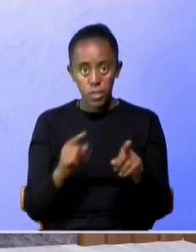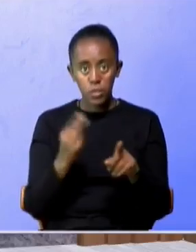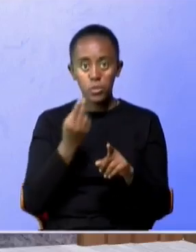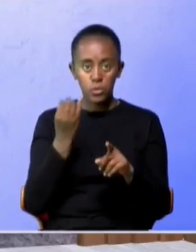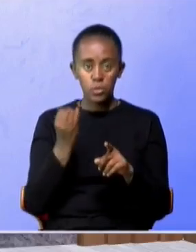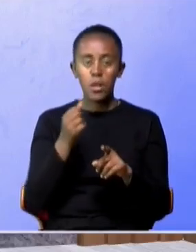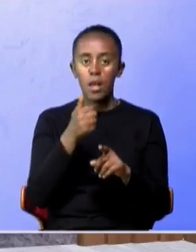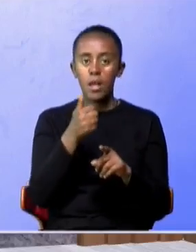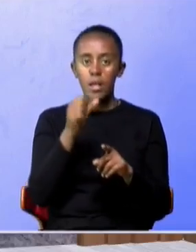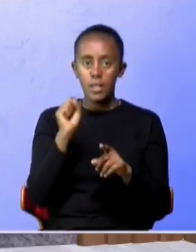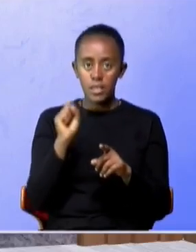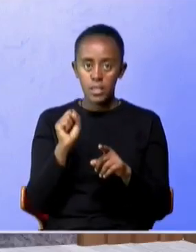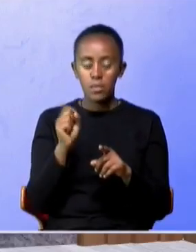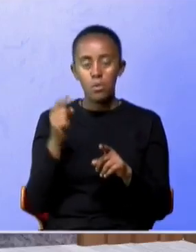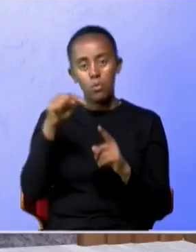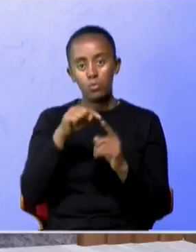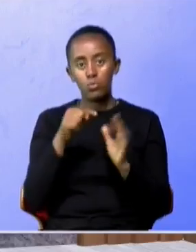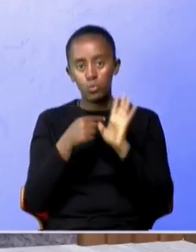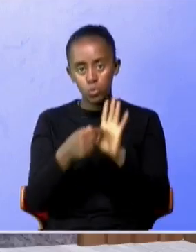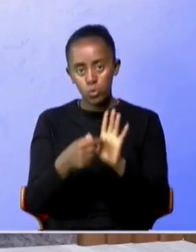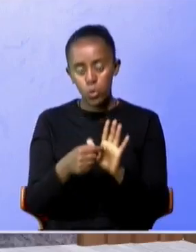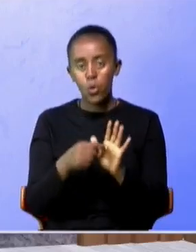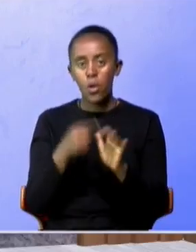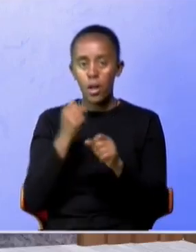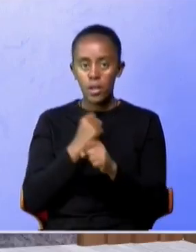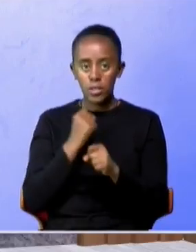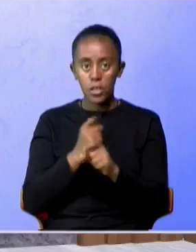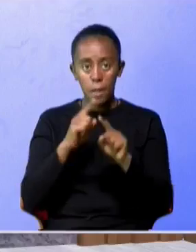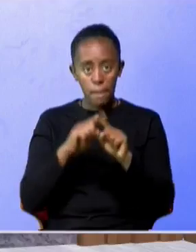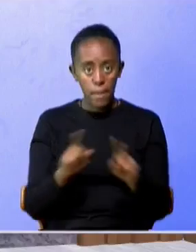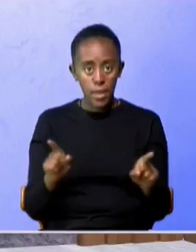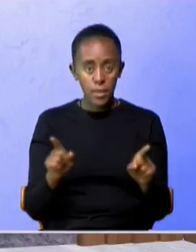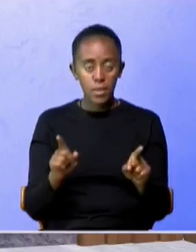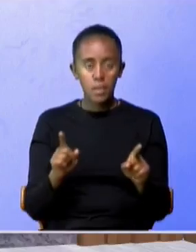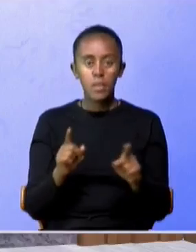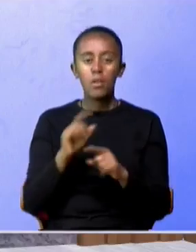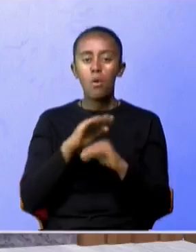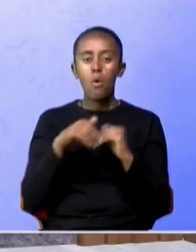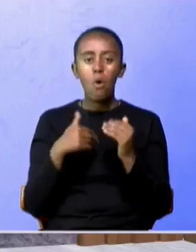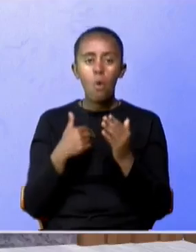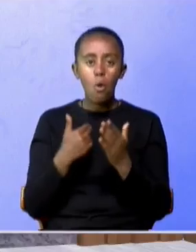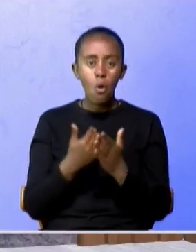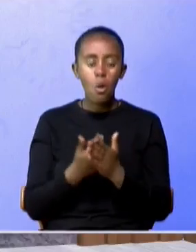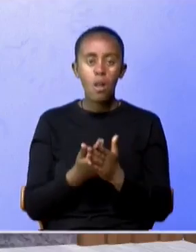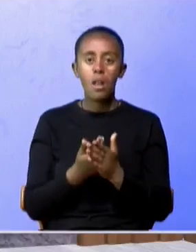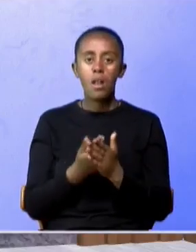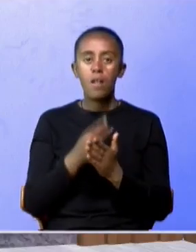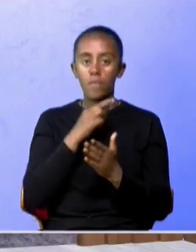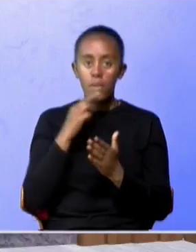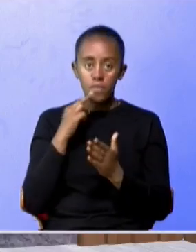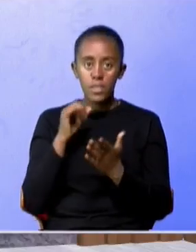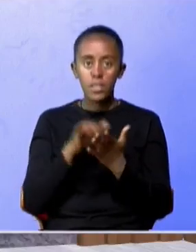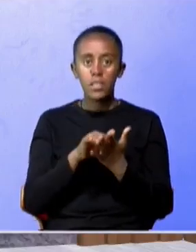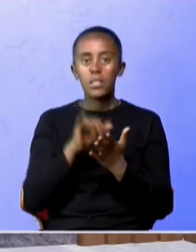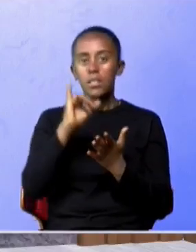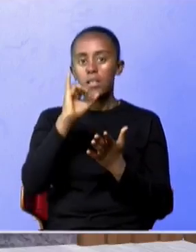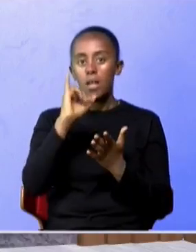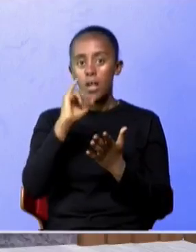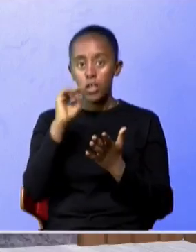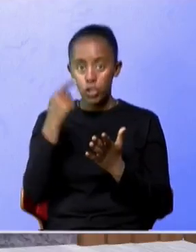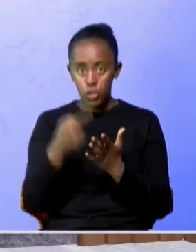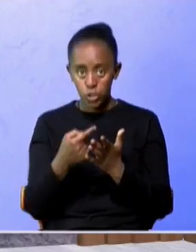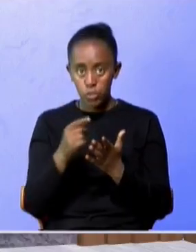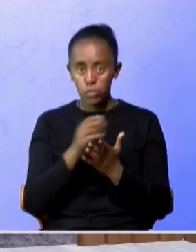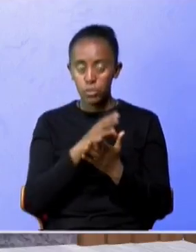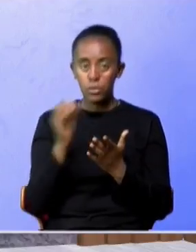a verb or to show an action, or verbs that have ing with them